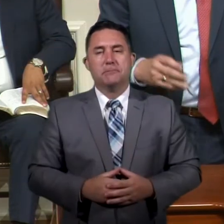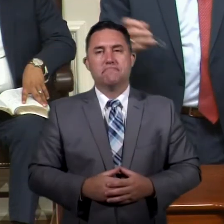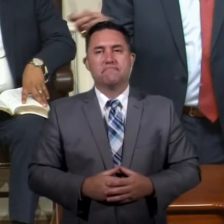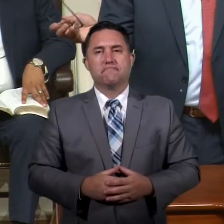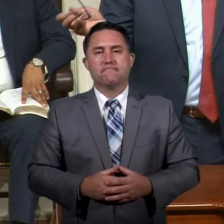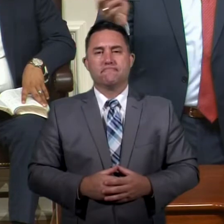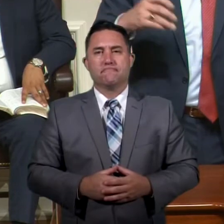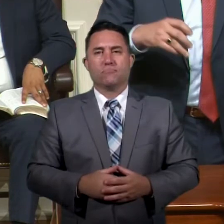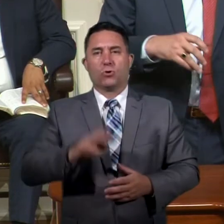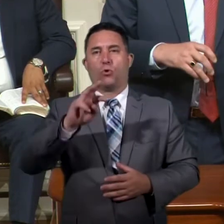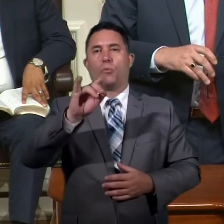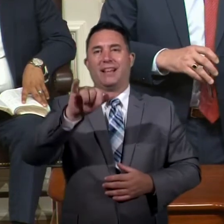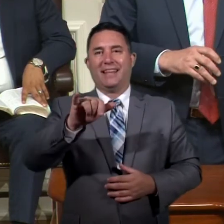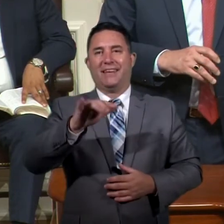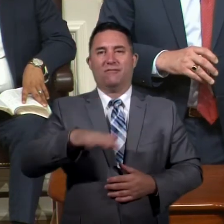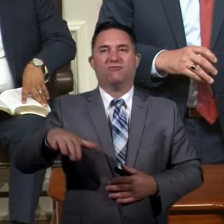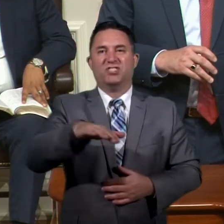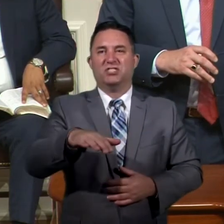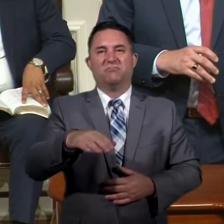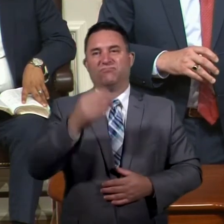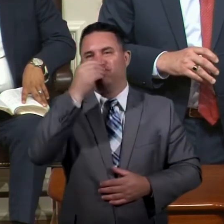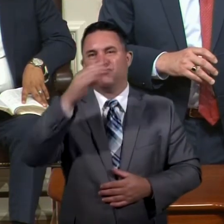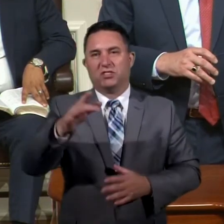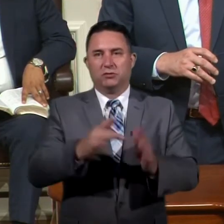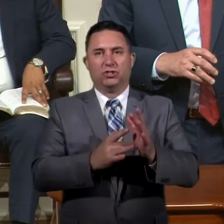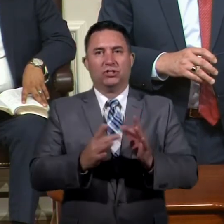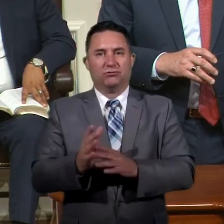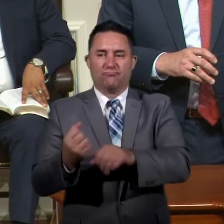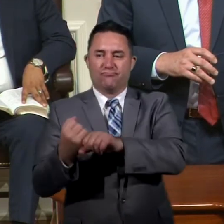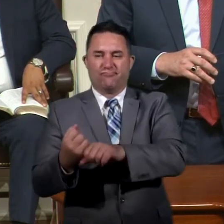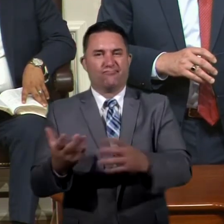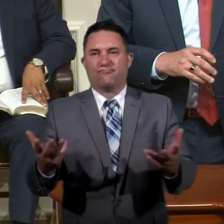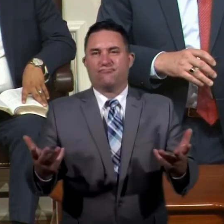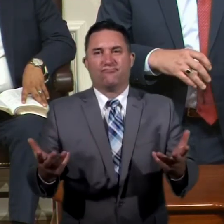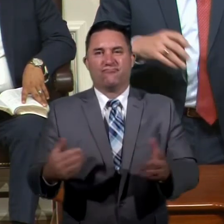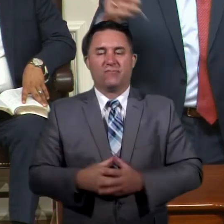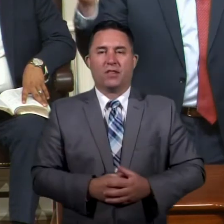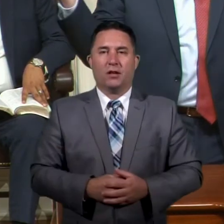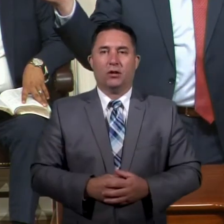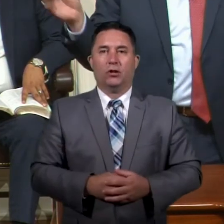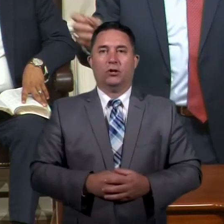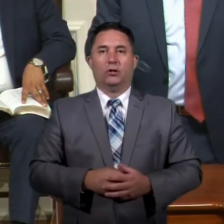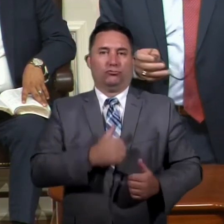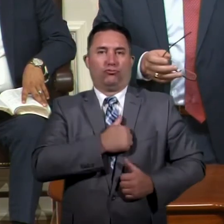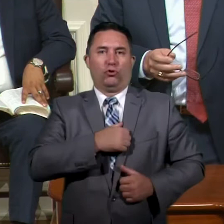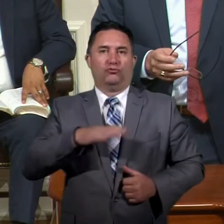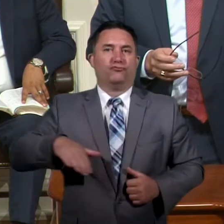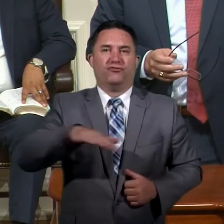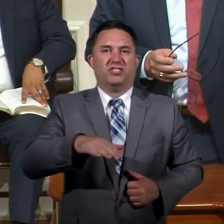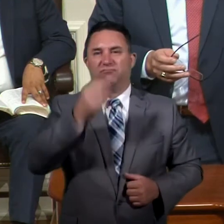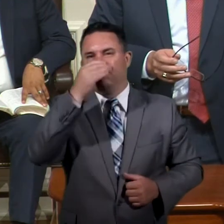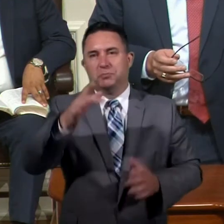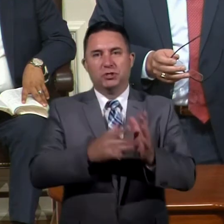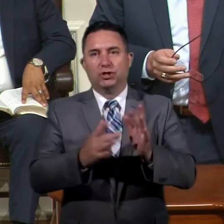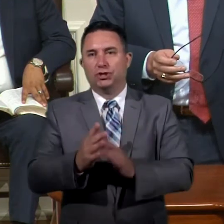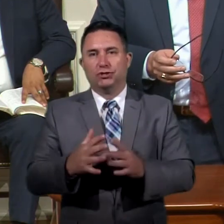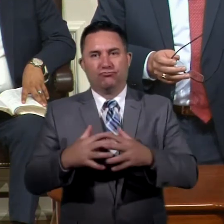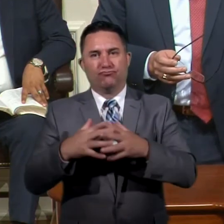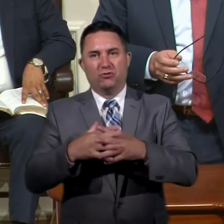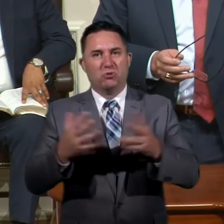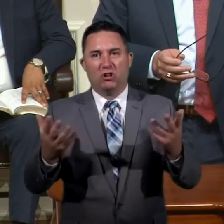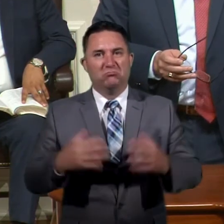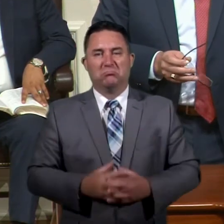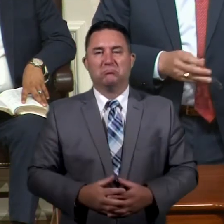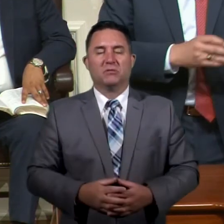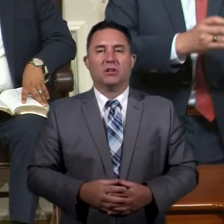At Wrigley Field, they don't care about Jesus. En el campo de béisbol no le importa el Señor Jesucristo. At Soldier Field, they don't care about Jesus. Allí en el campo de fútbol